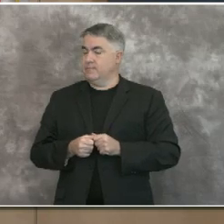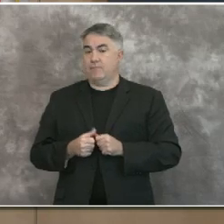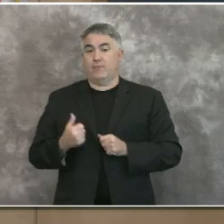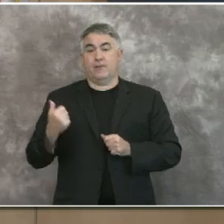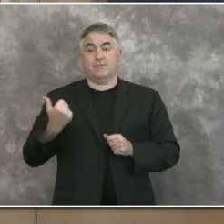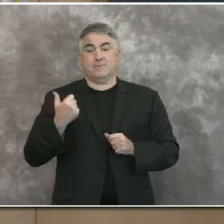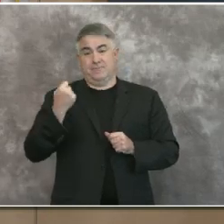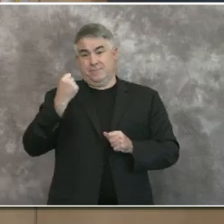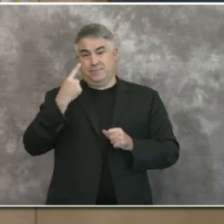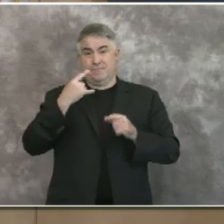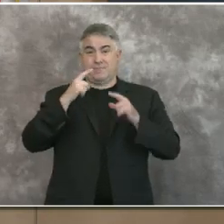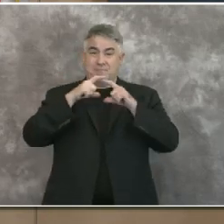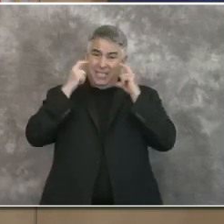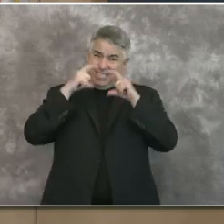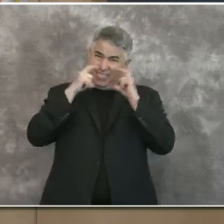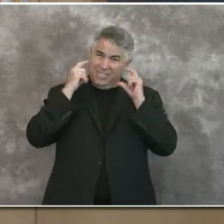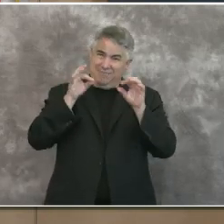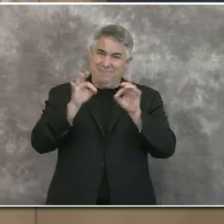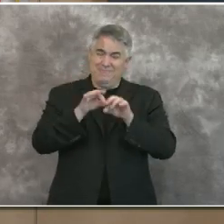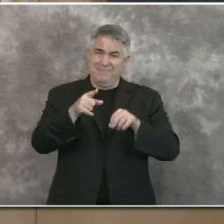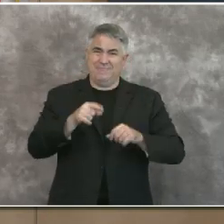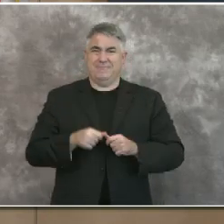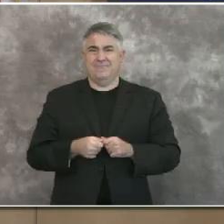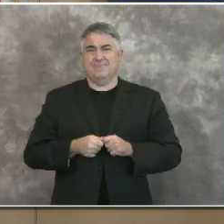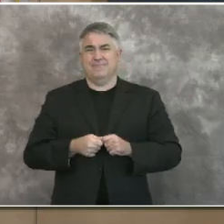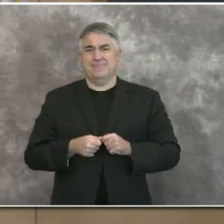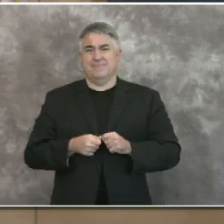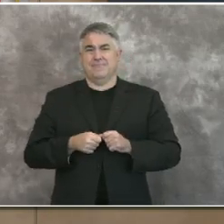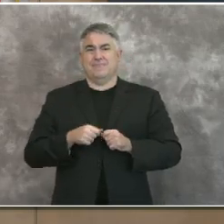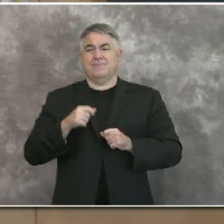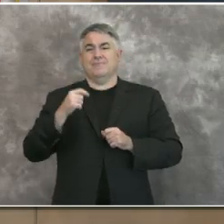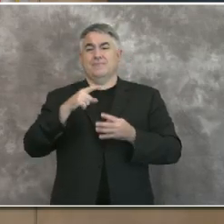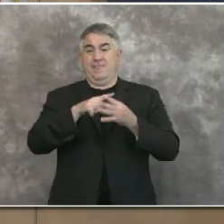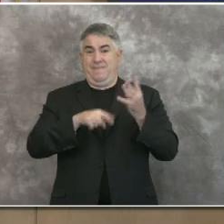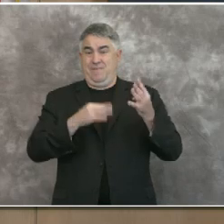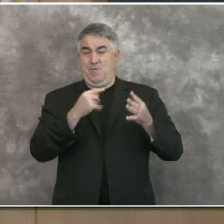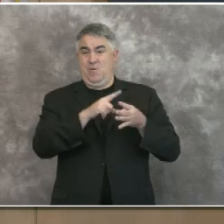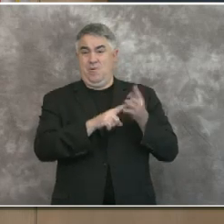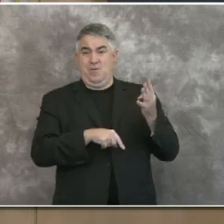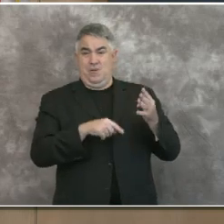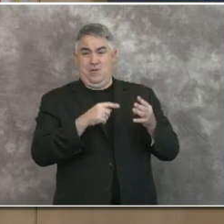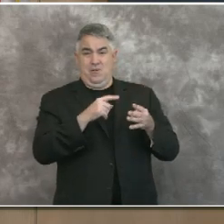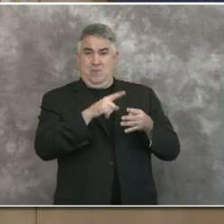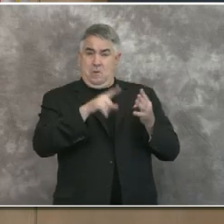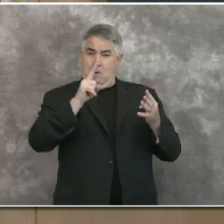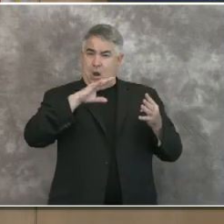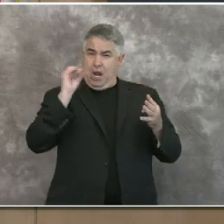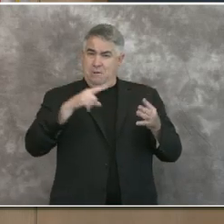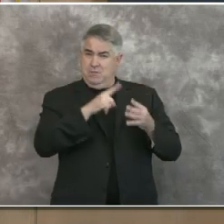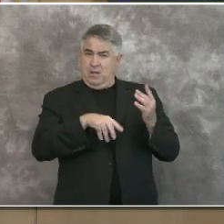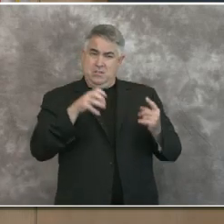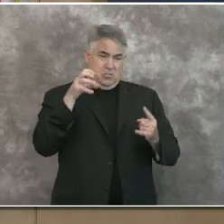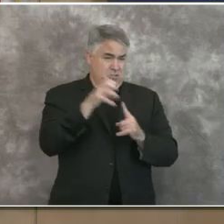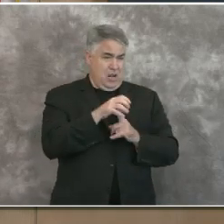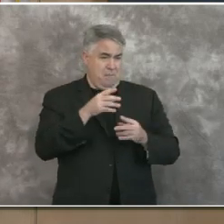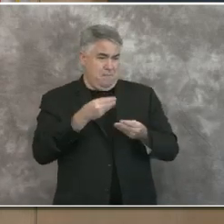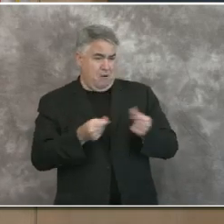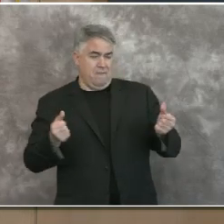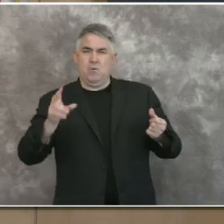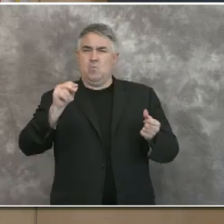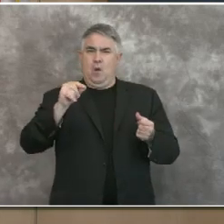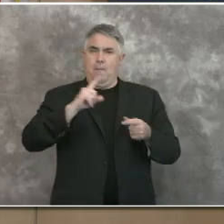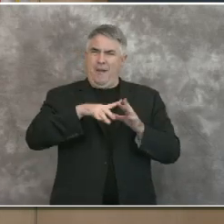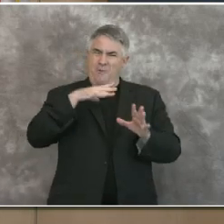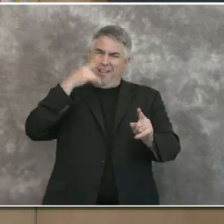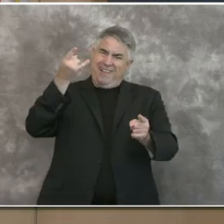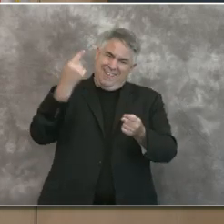utilization of face coverings. No one of these four things is foolproof, but it is about mitigating risk. And each of these four things mitigates